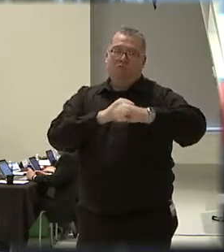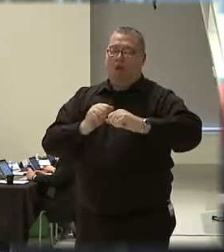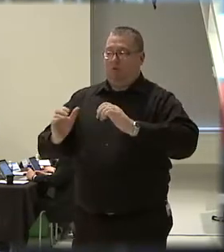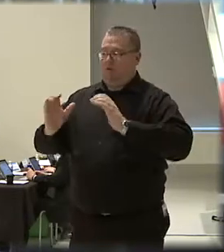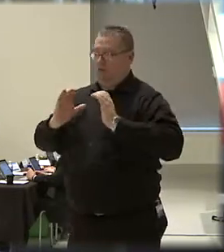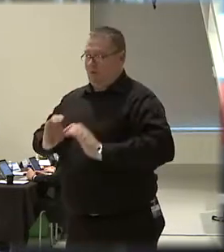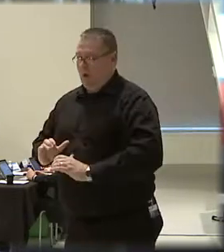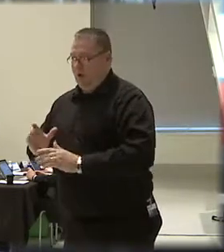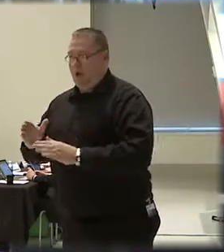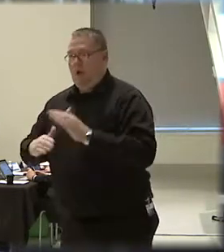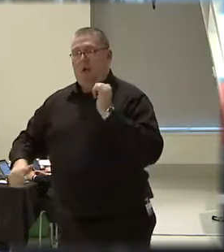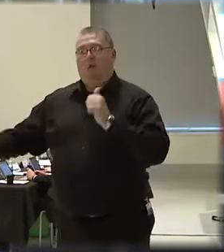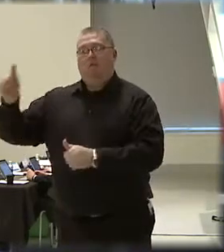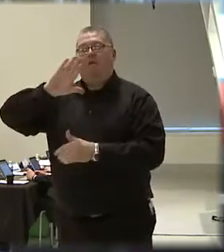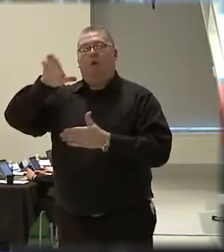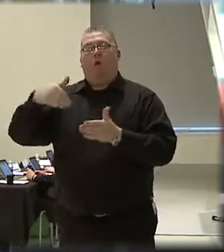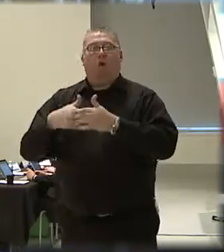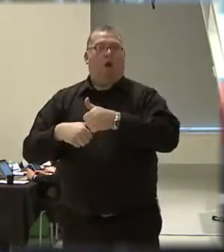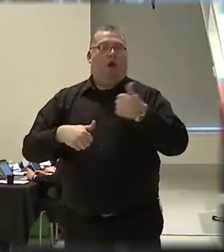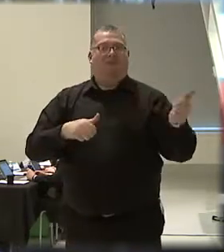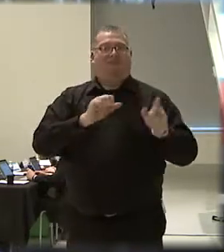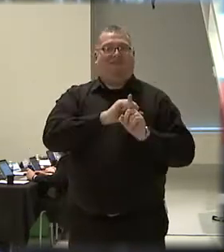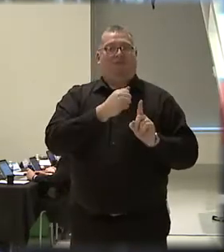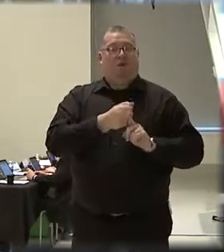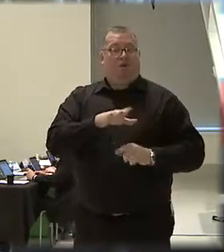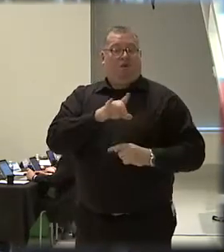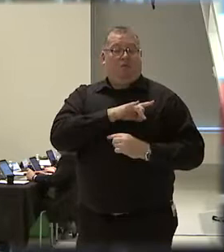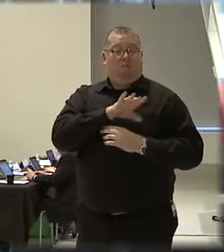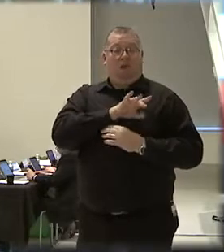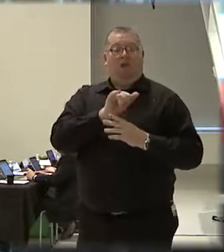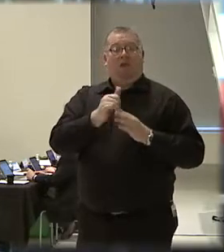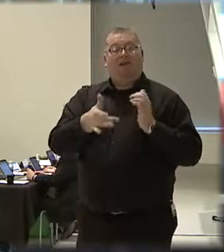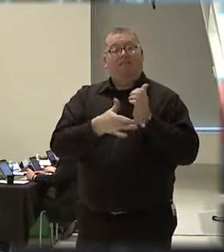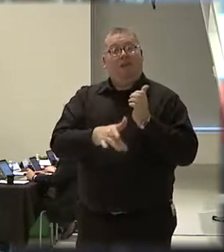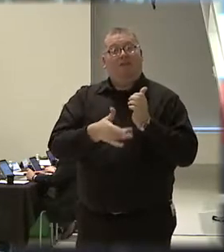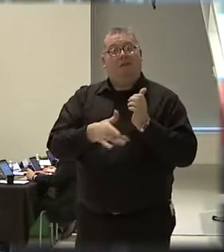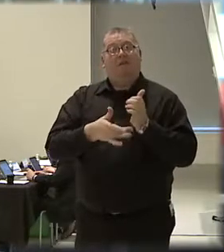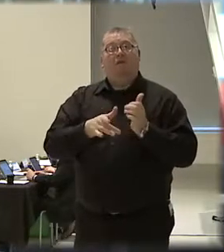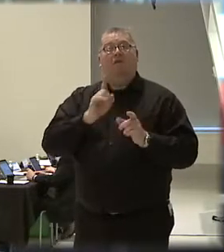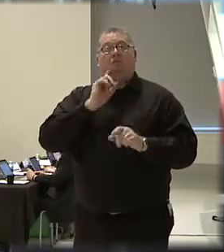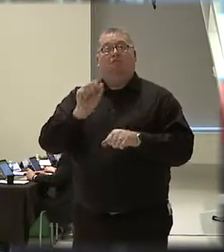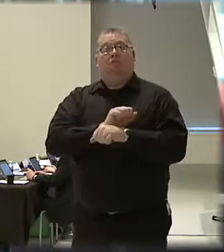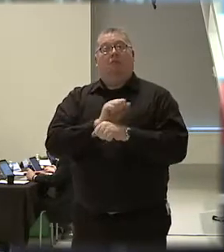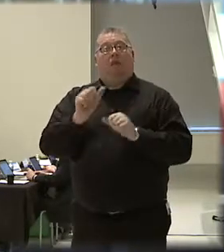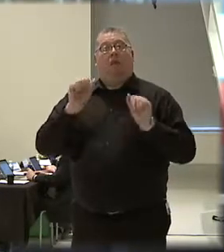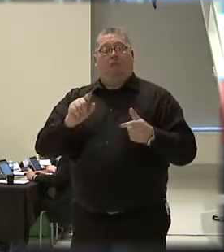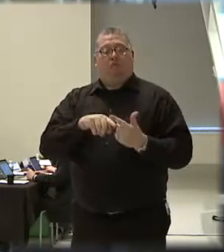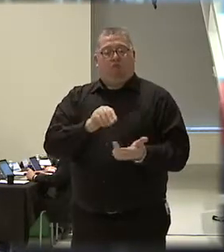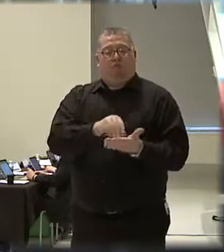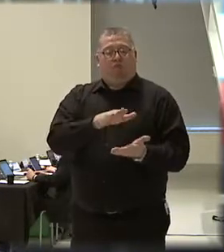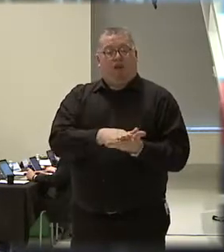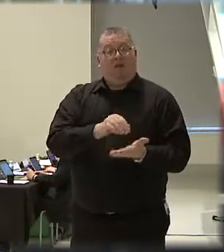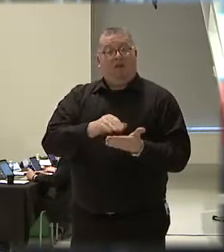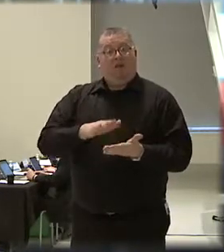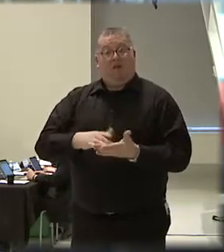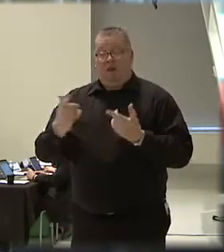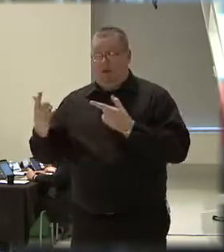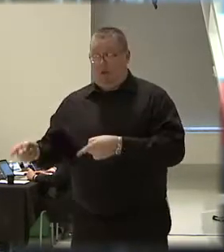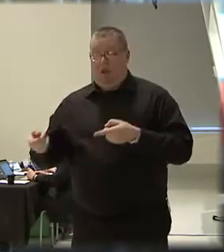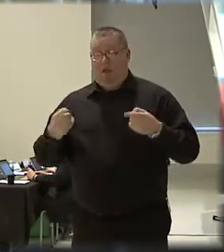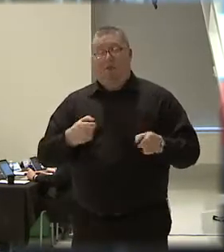above all else. The use of body cameras is a technology that will be able to document an incident from a